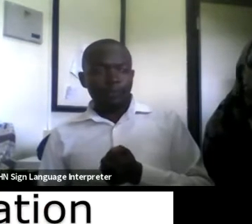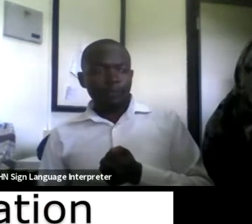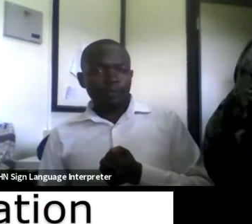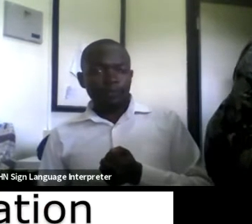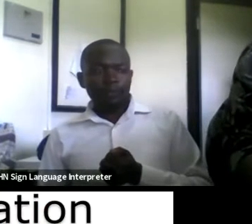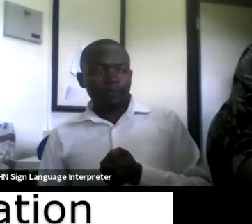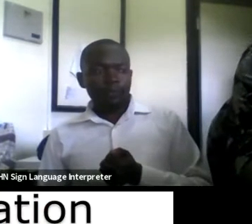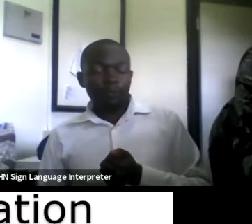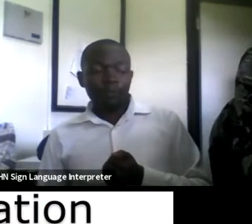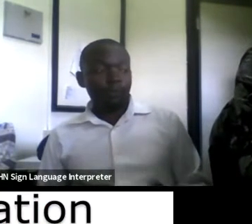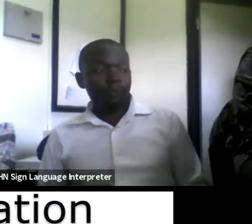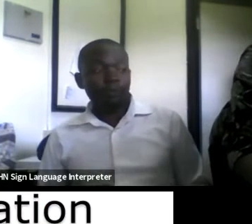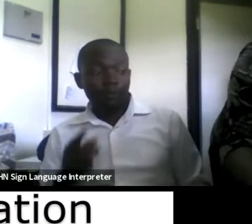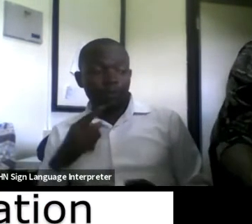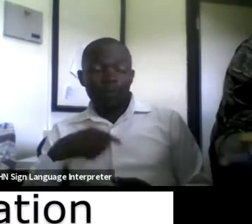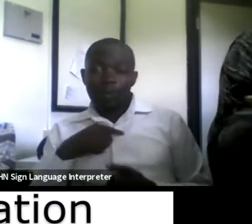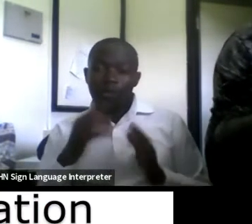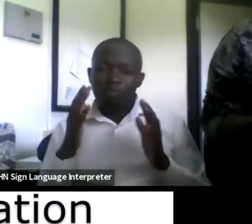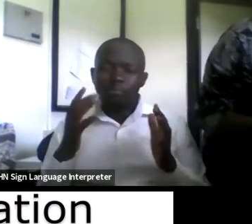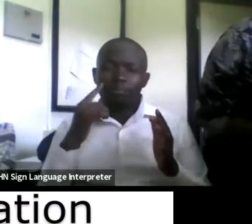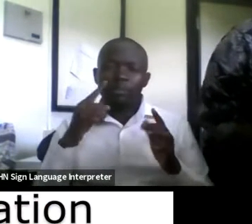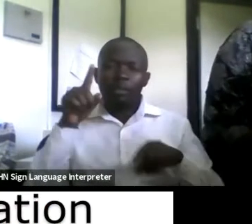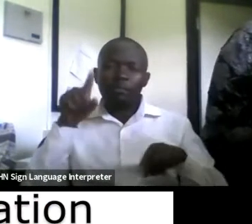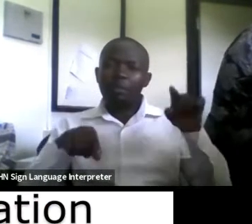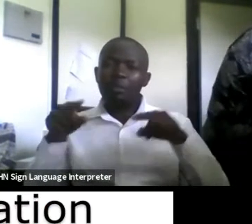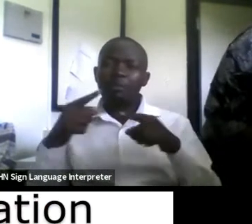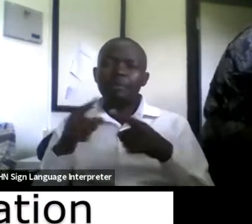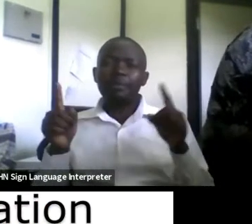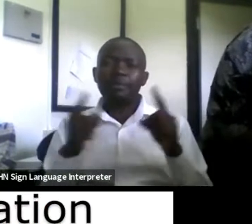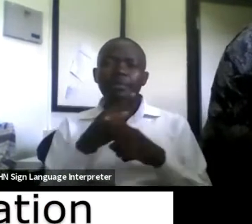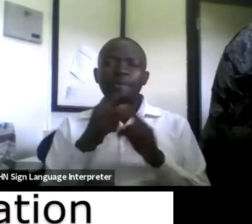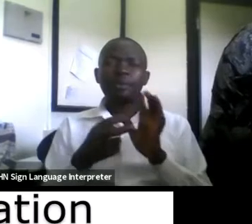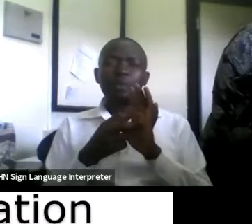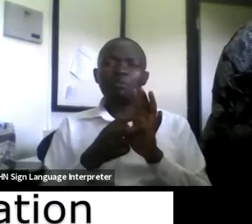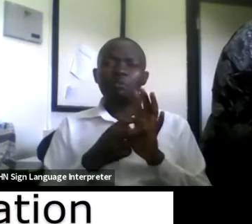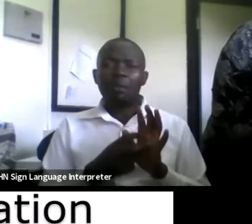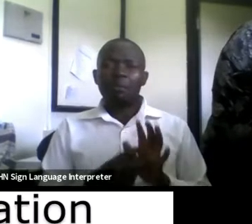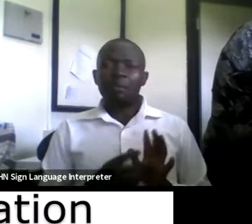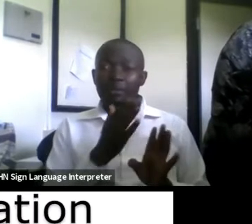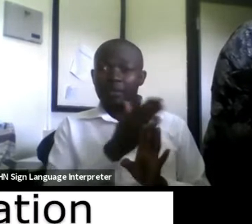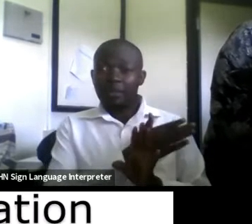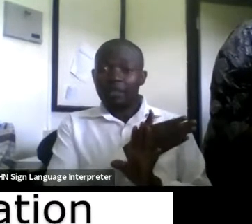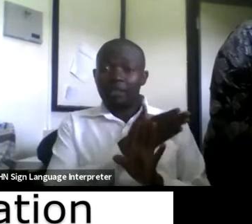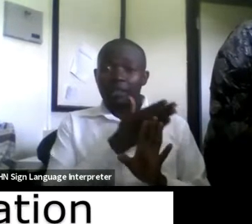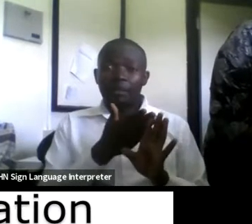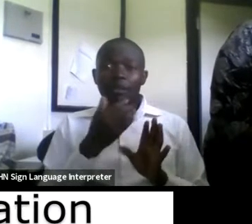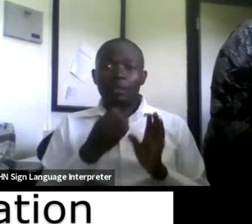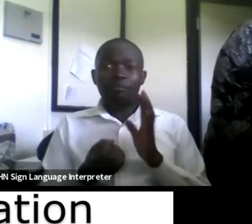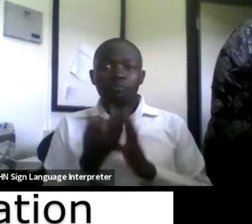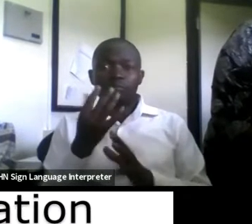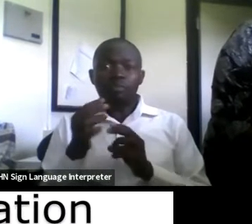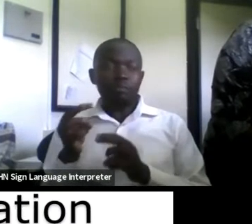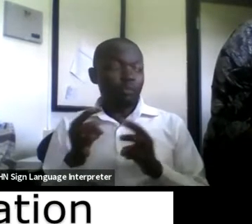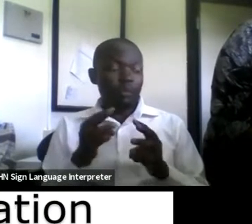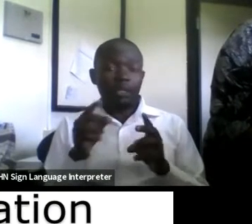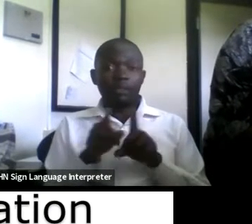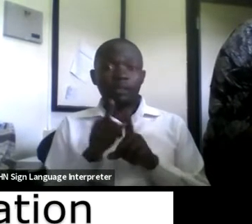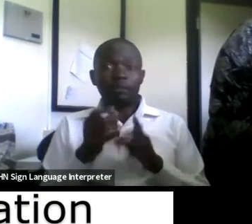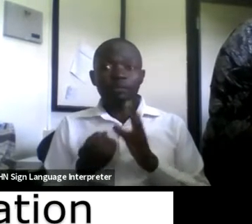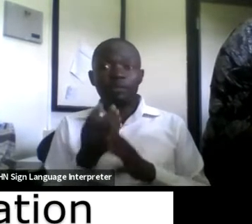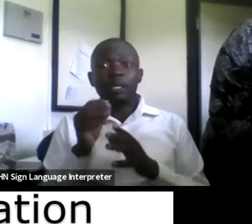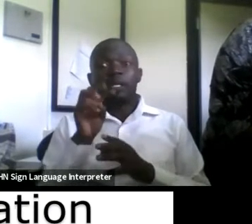We looked at the various frameworks that has been in place, or that has been put in place. Venki very clearly said,